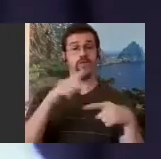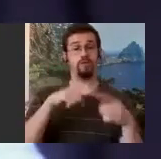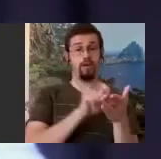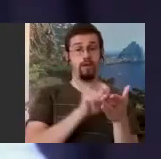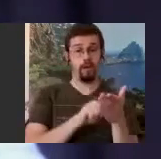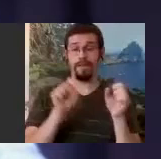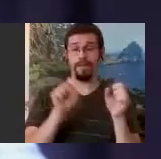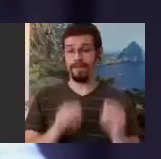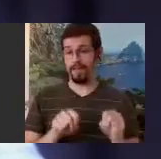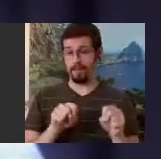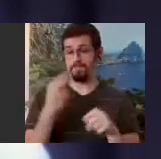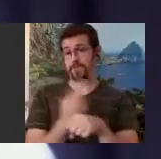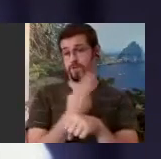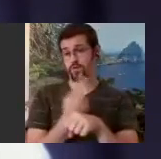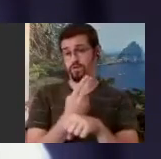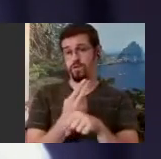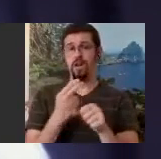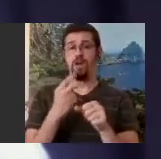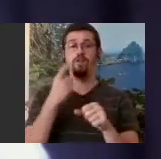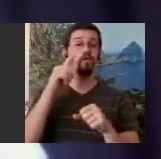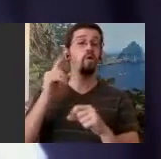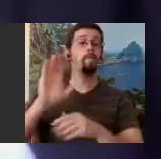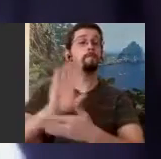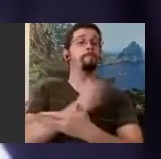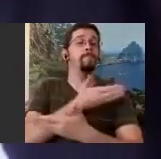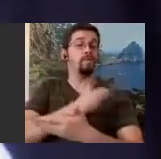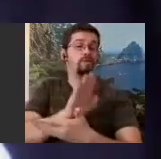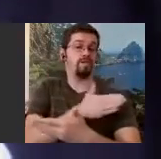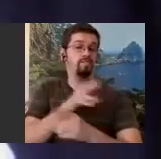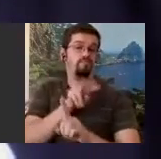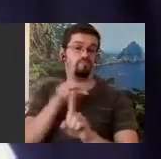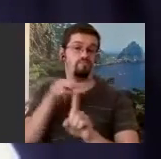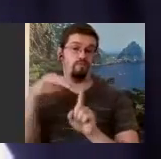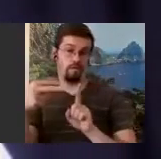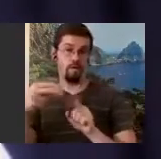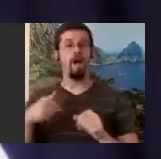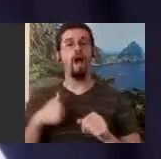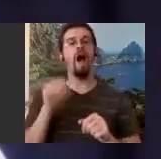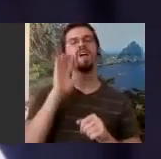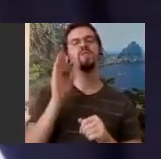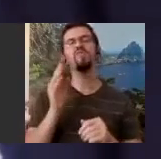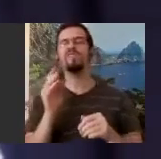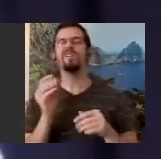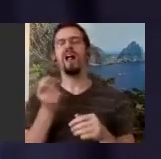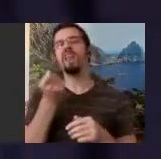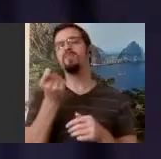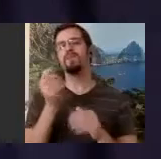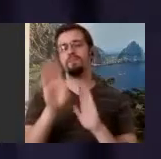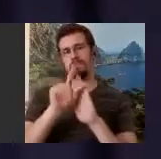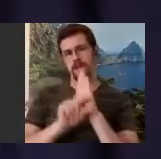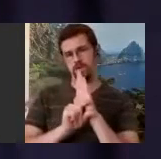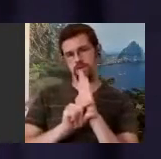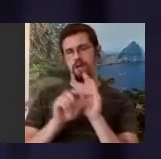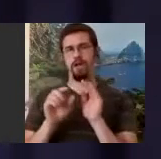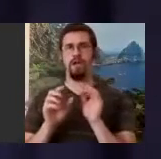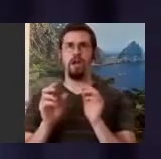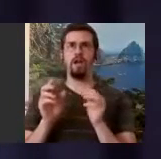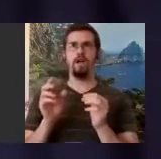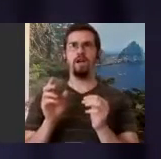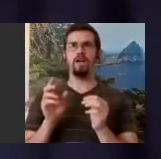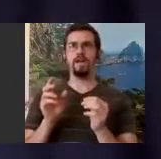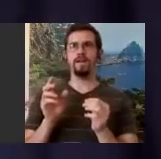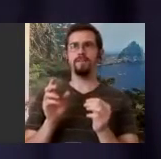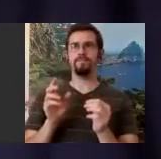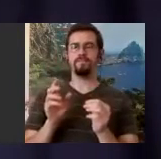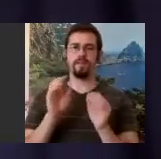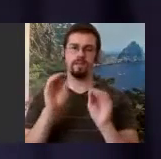used in a musical context, and I'm also going to give some background about composing for movement